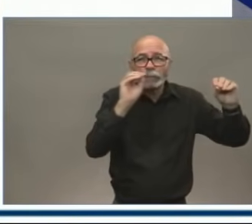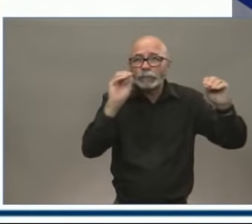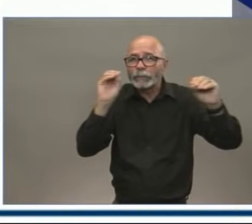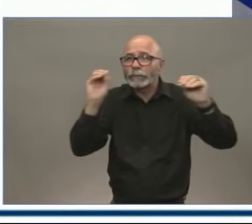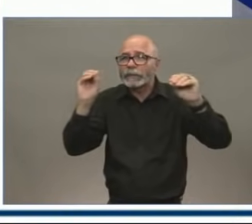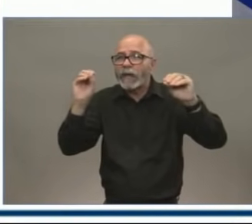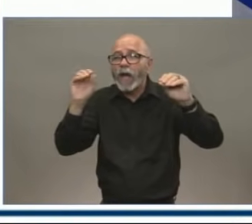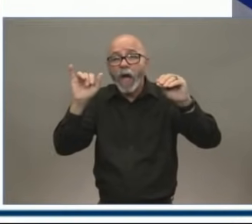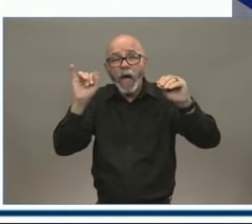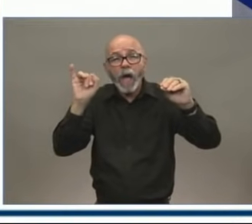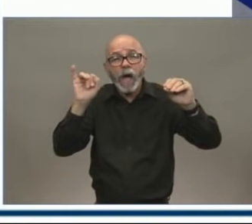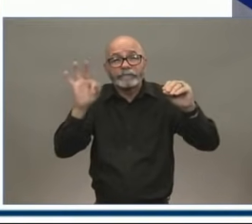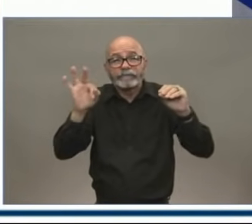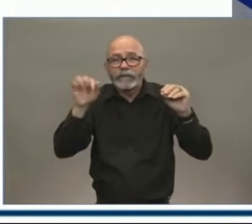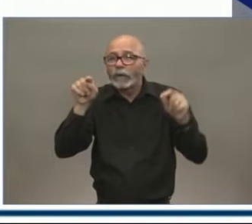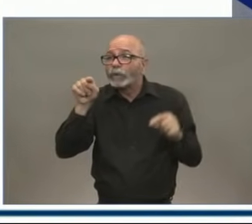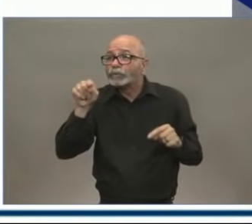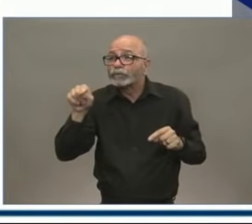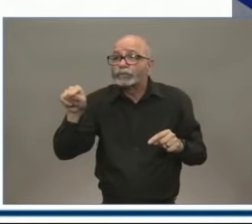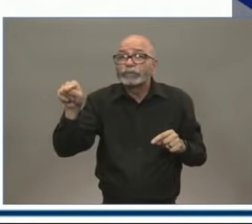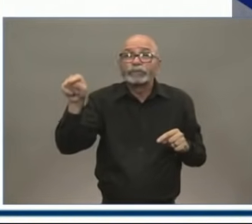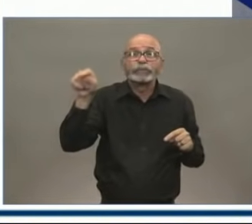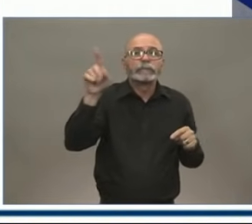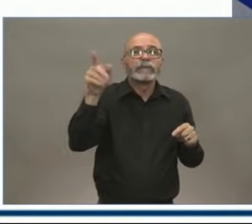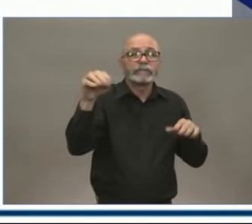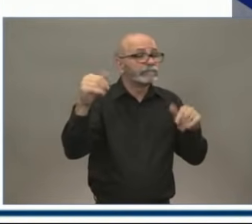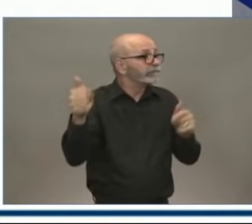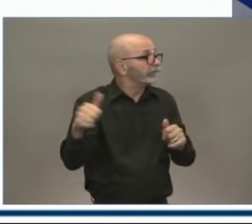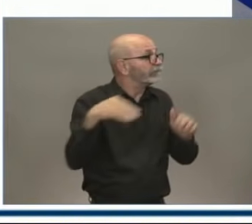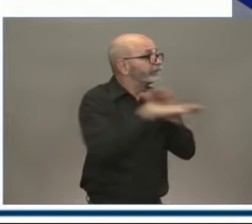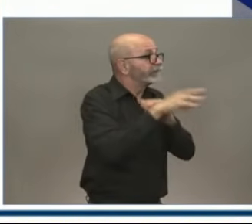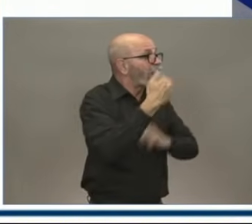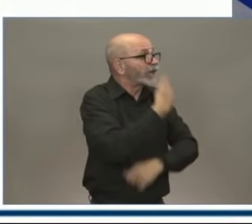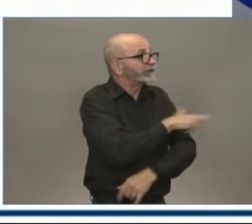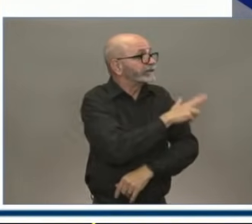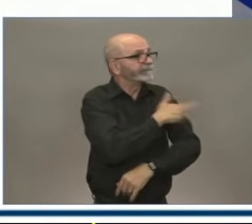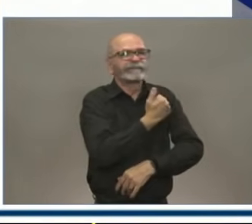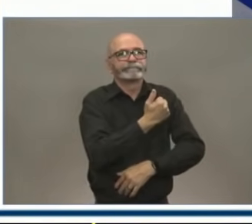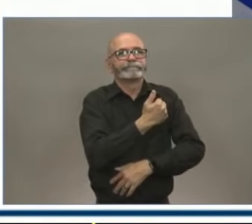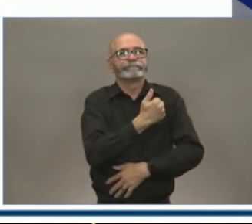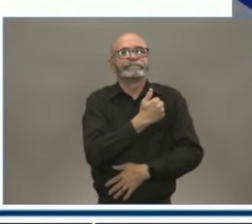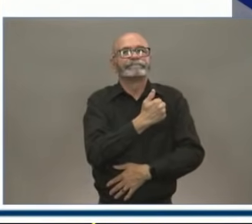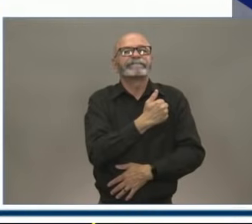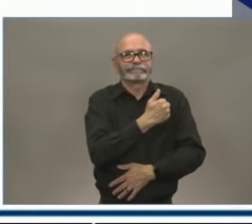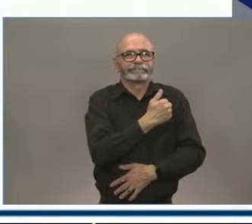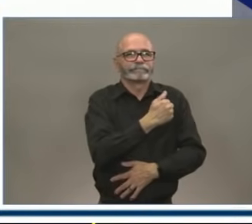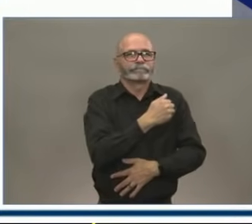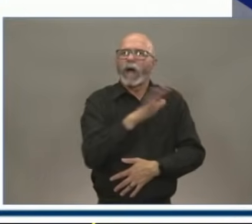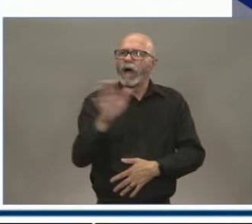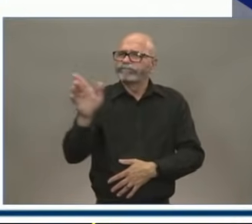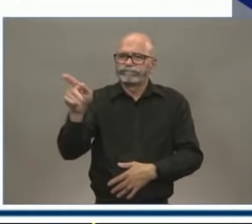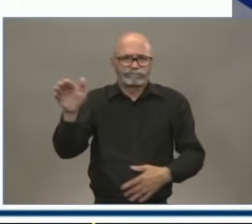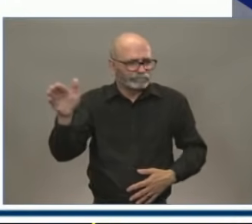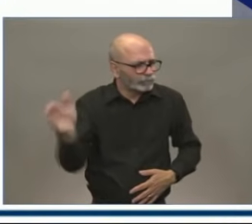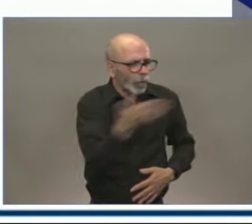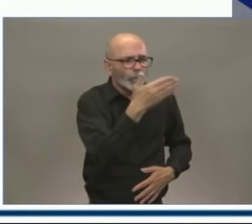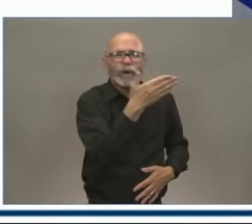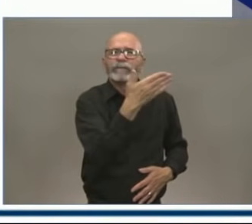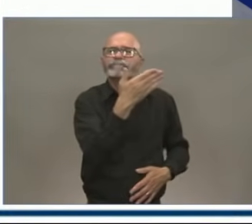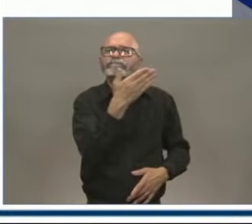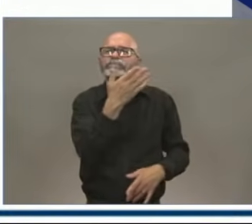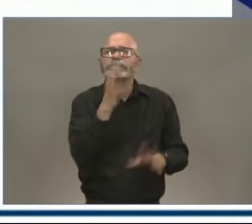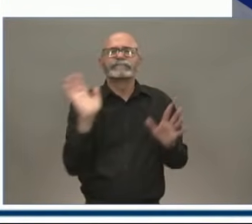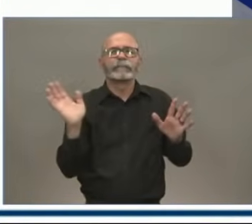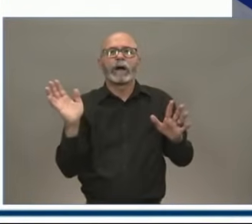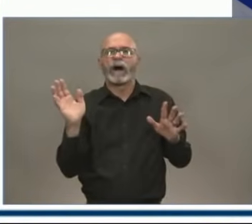they require access to our acute care system, they will not be denied that. We have worked very hard to ensure that no one is being kept